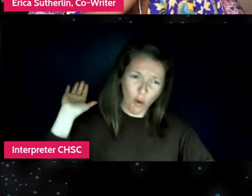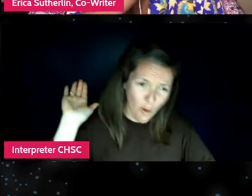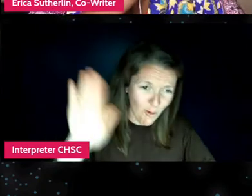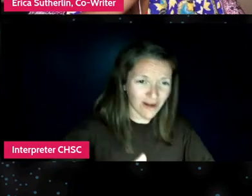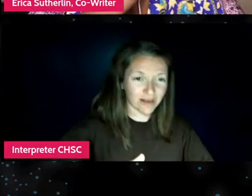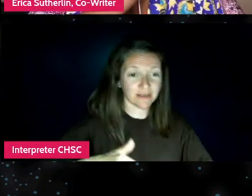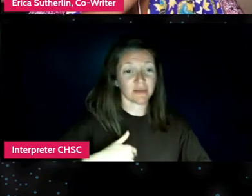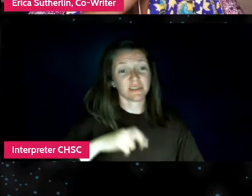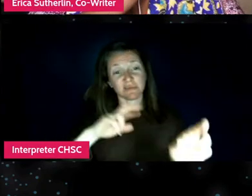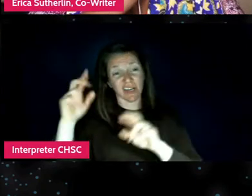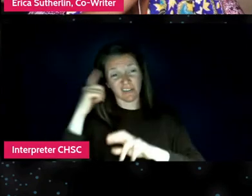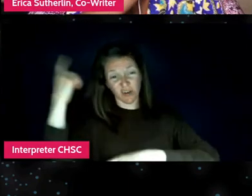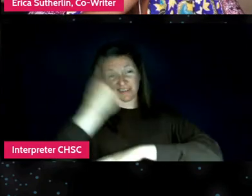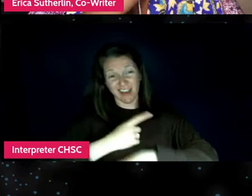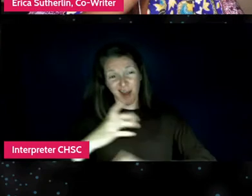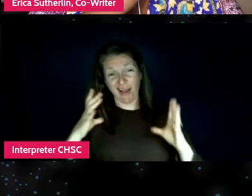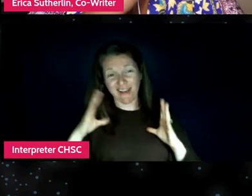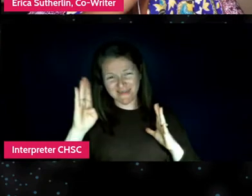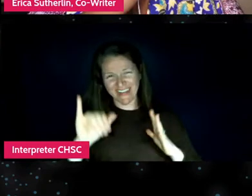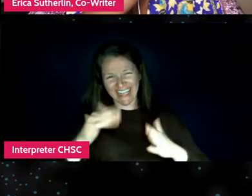it, but